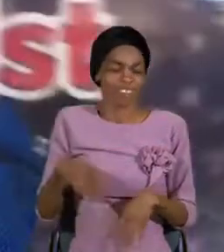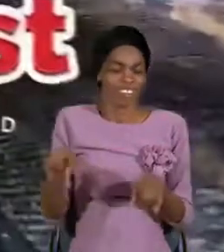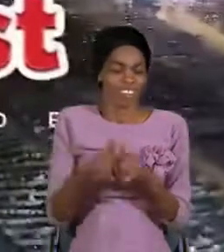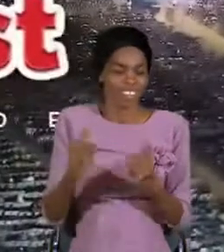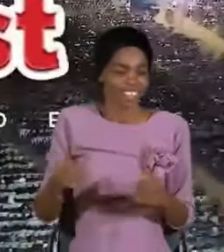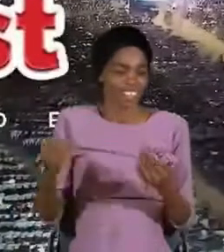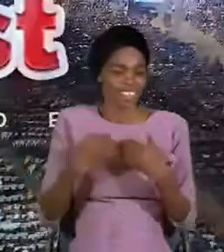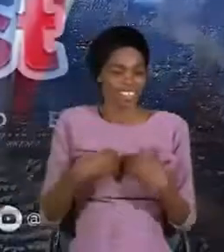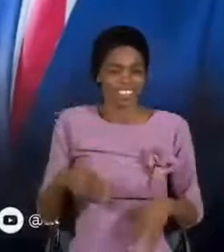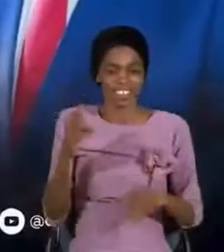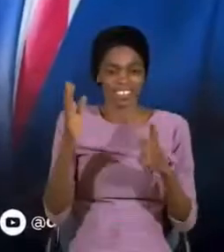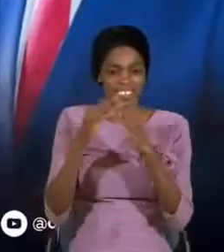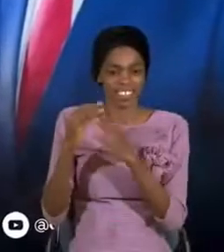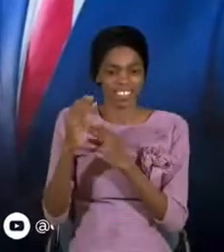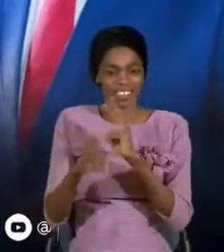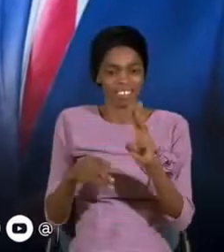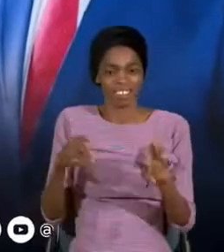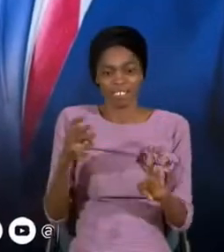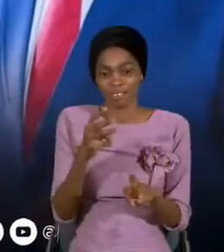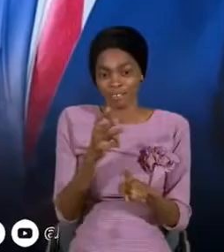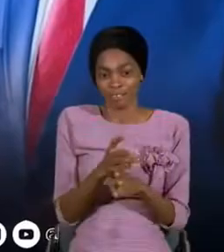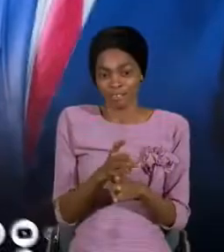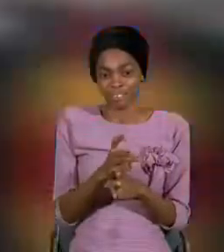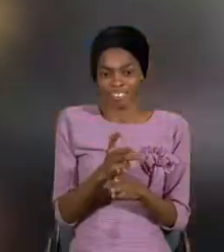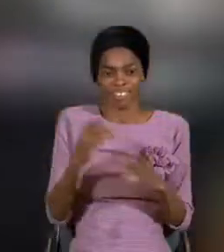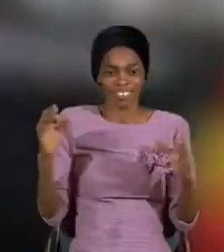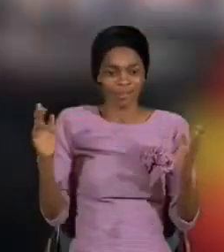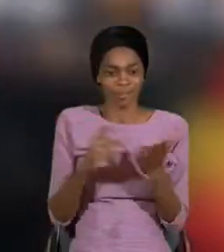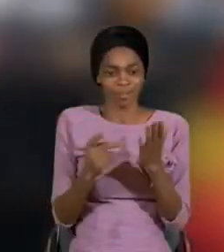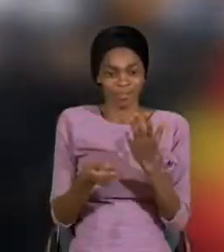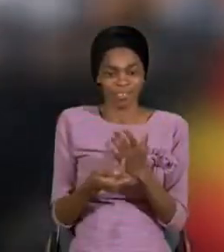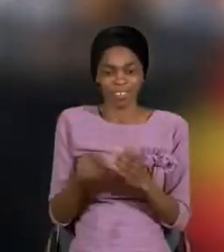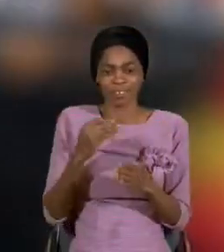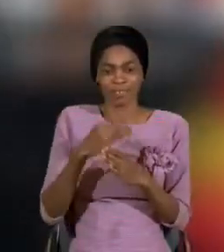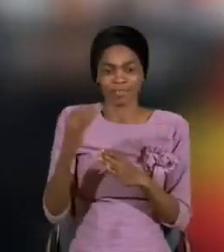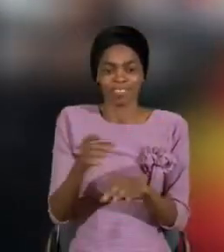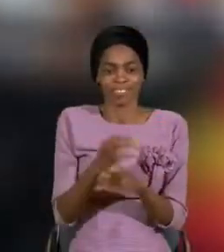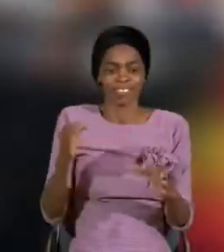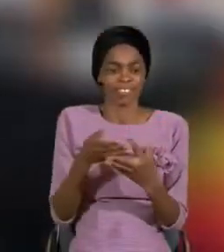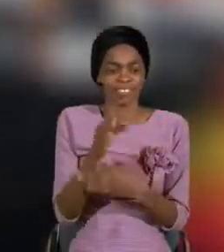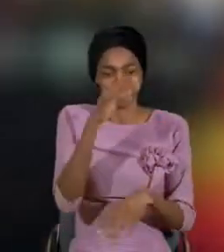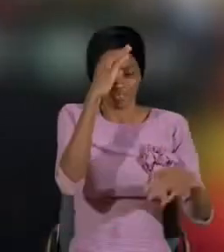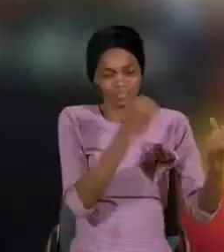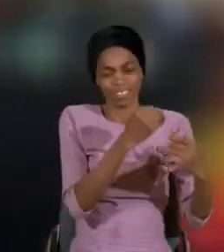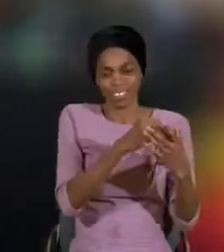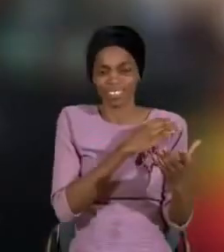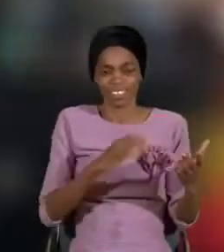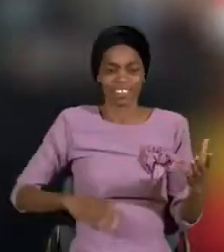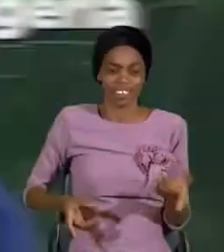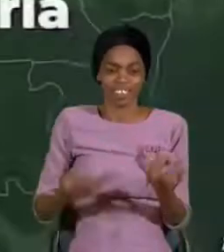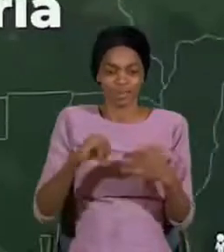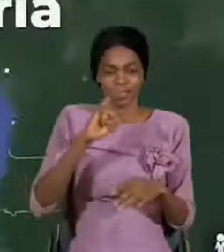themed Total Freedom Through Faith in Christ. And that will be coming up from the 27th of January to the 1st